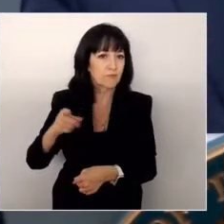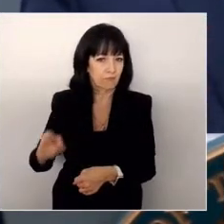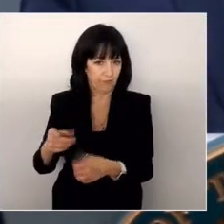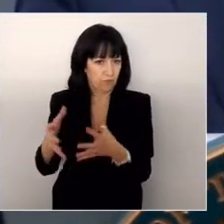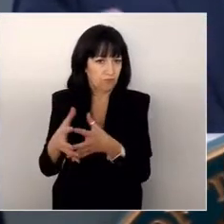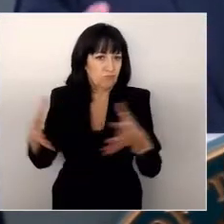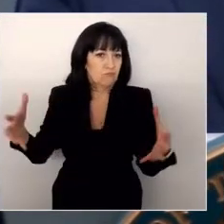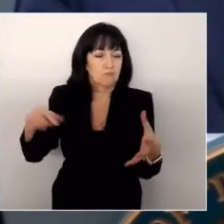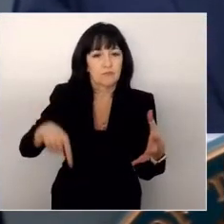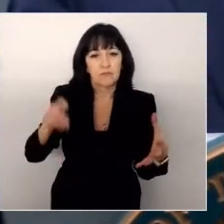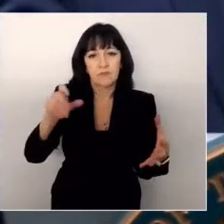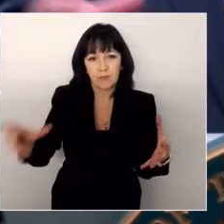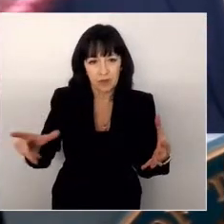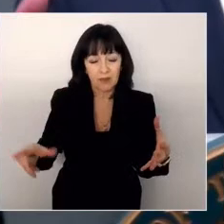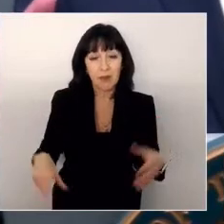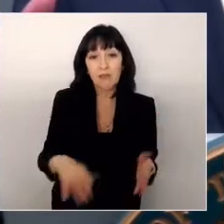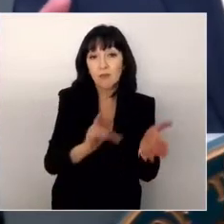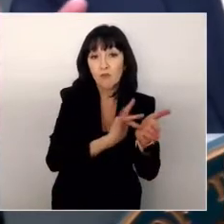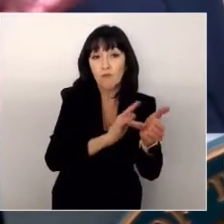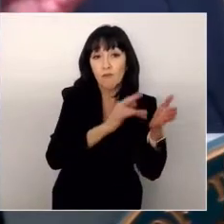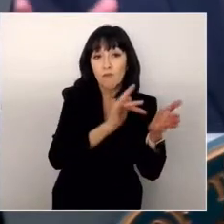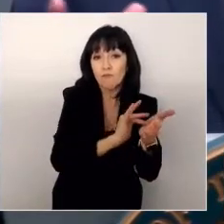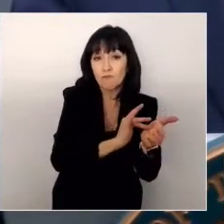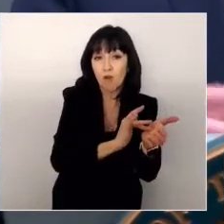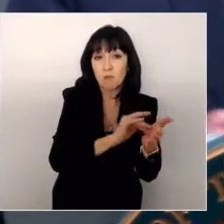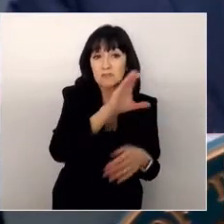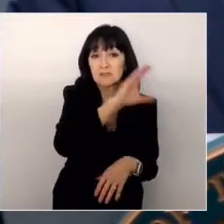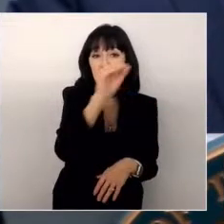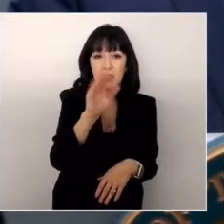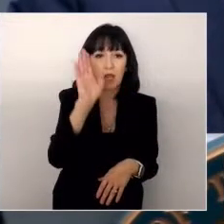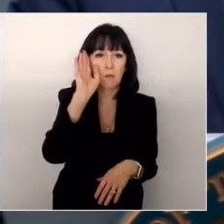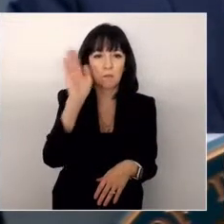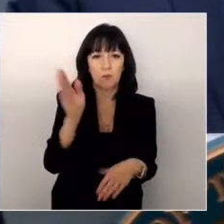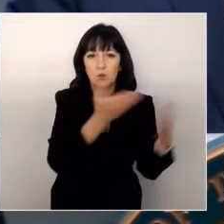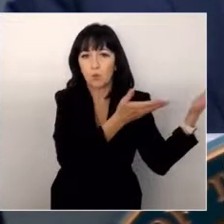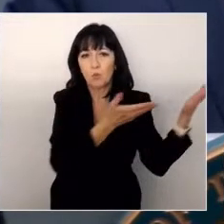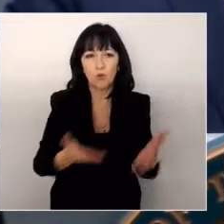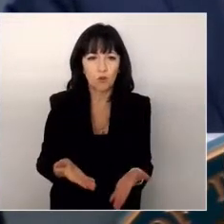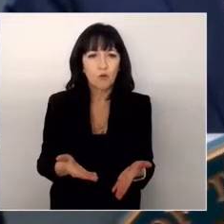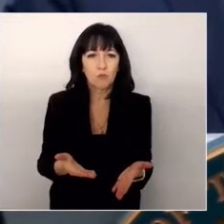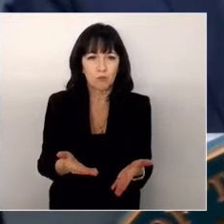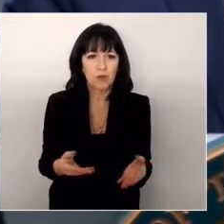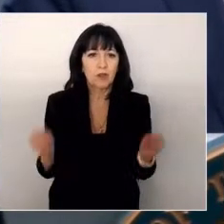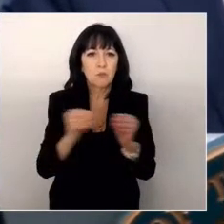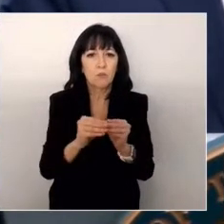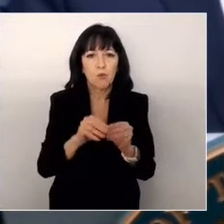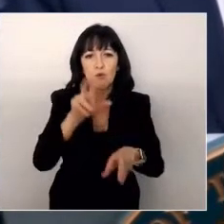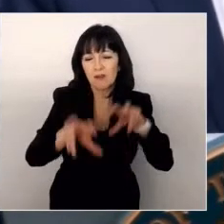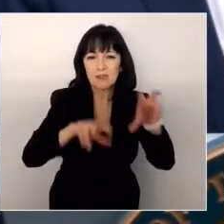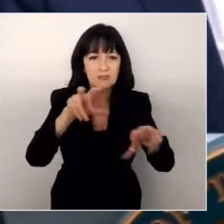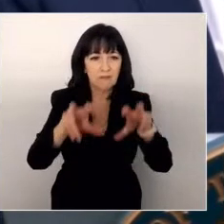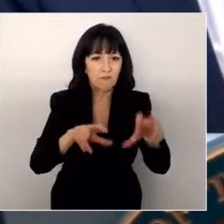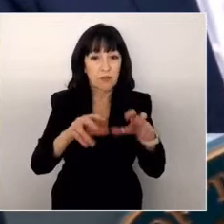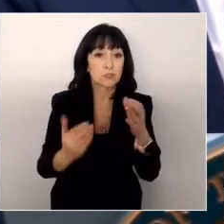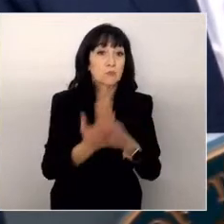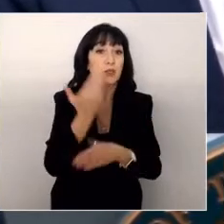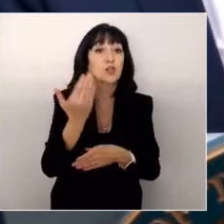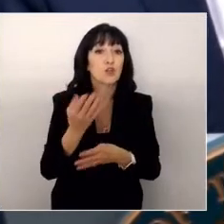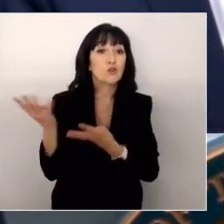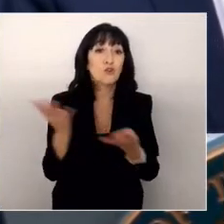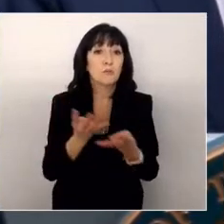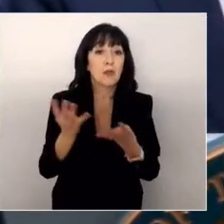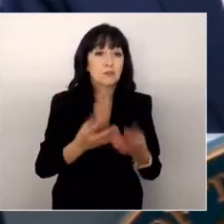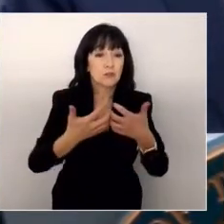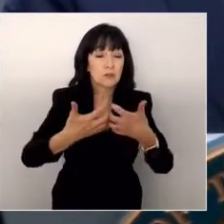preparing to add 500 and maybe more and $500 million of investment at a new manufacturing